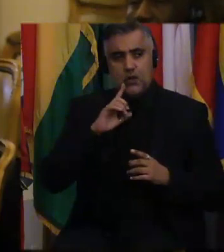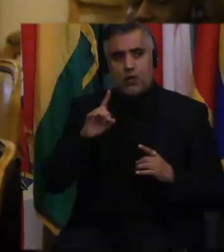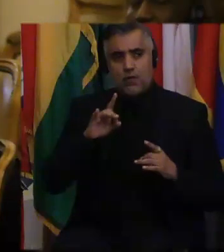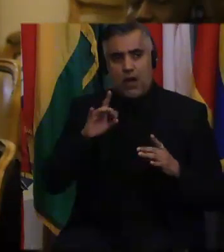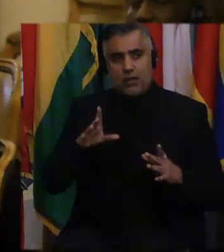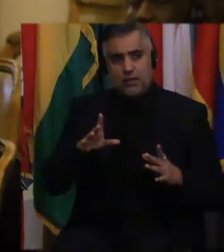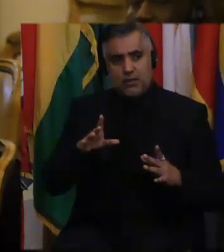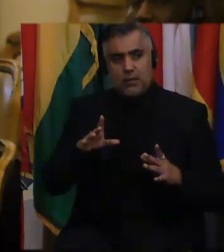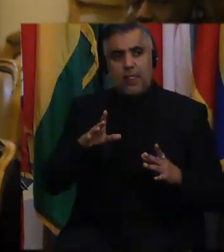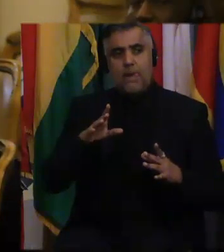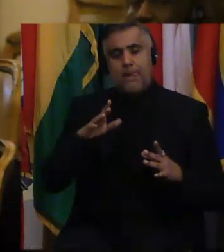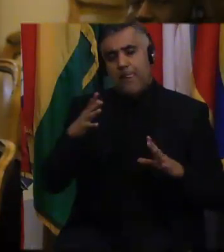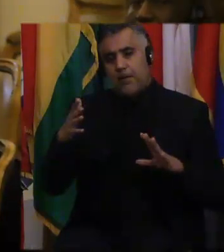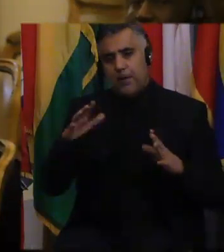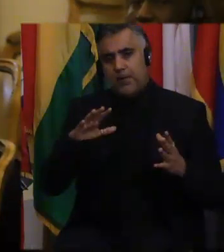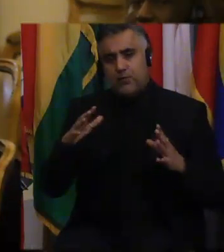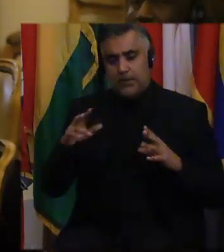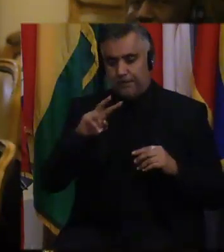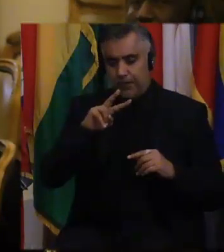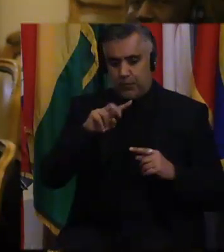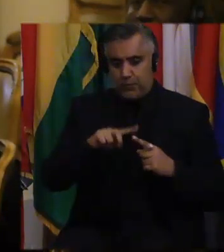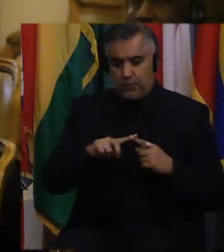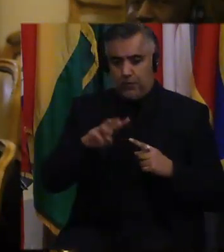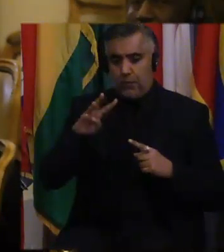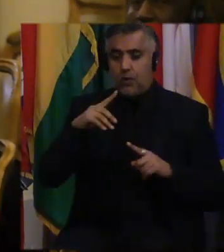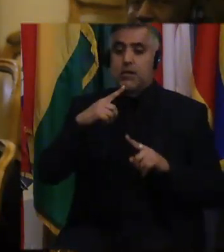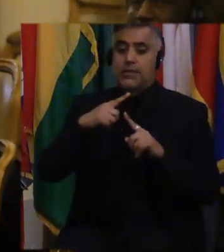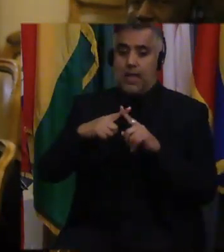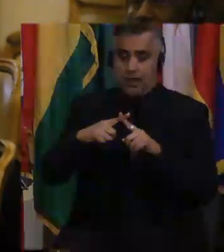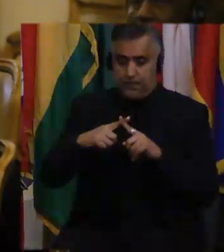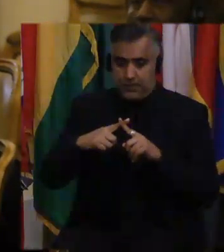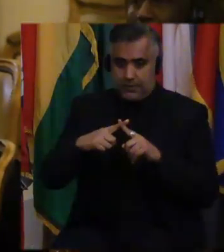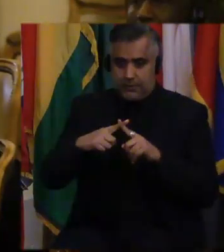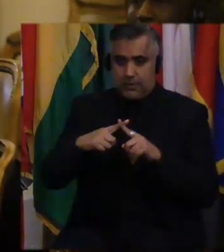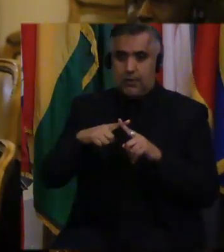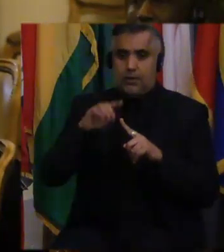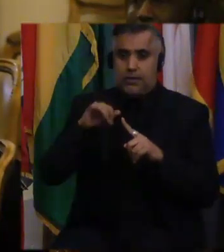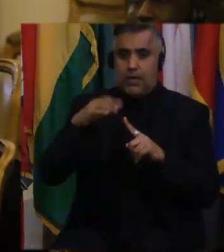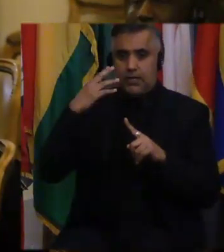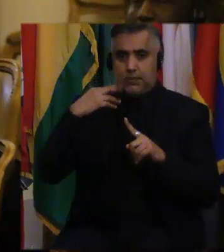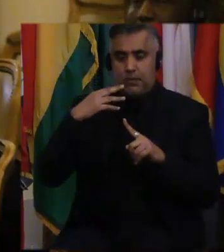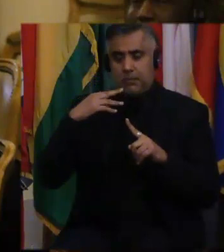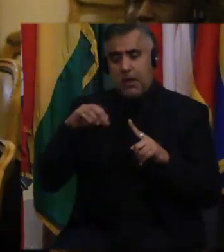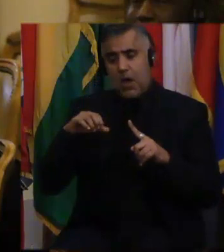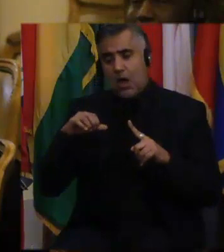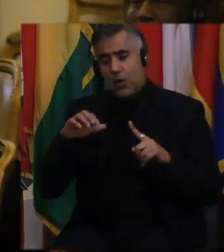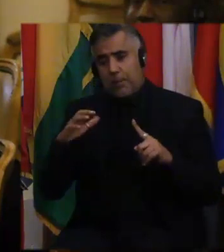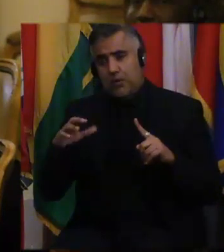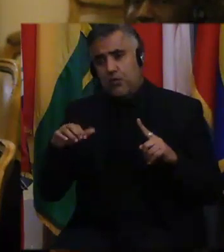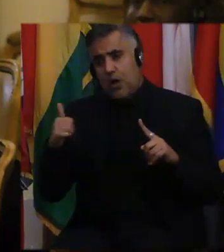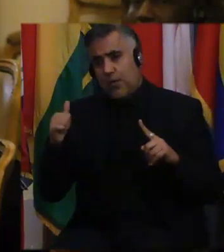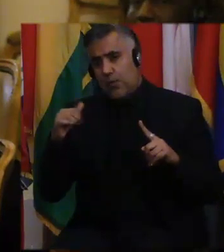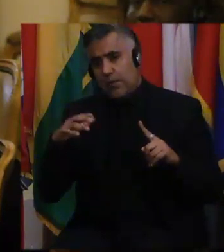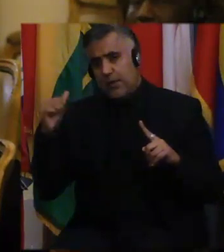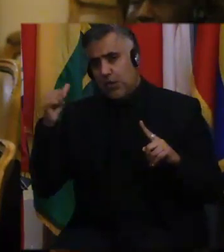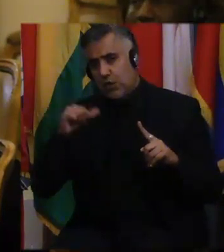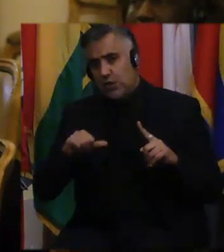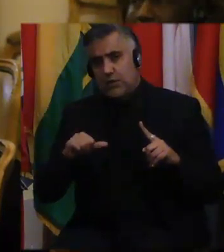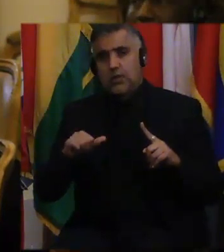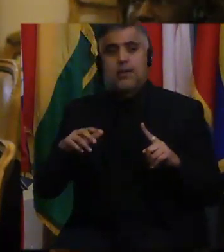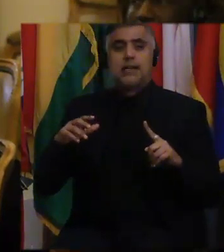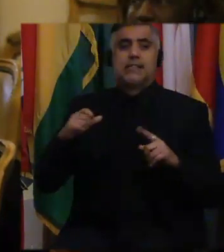violence at somewhere between 2 and 4 times that experienced by other women and girls.